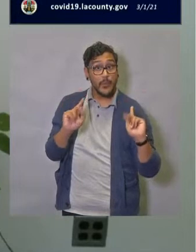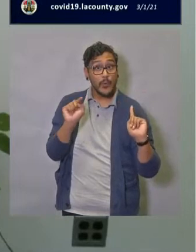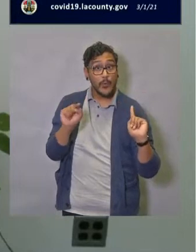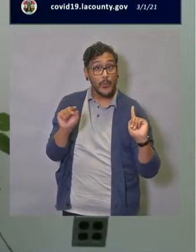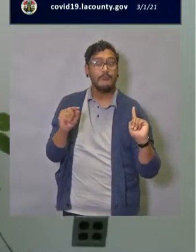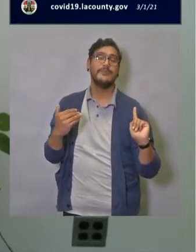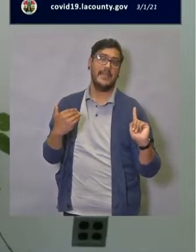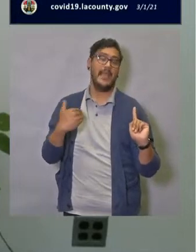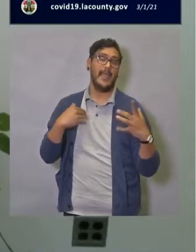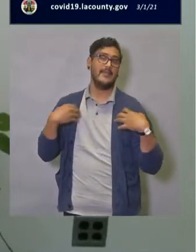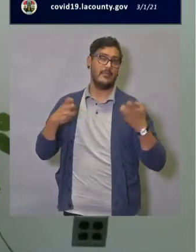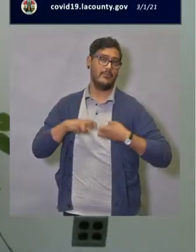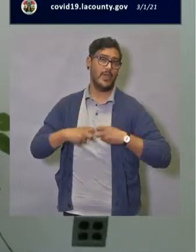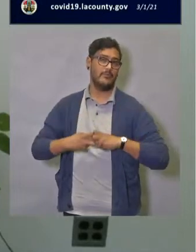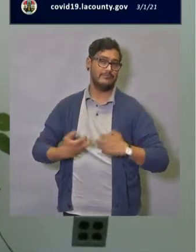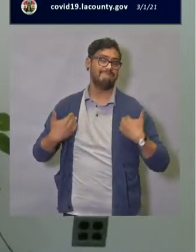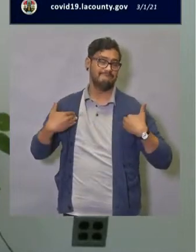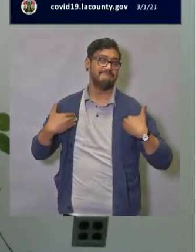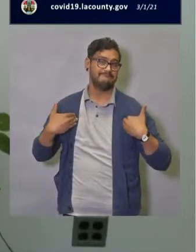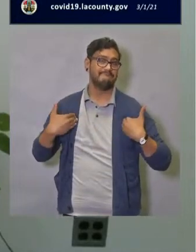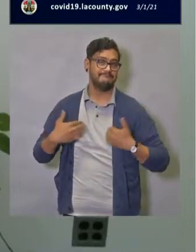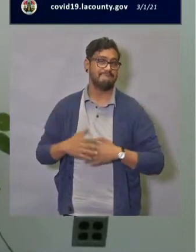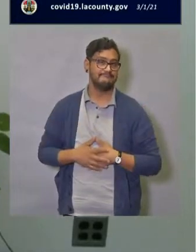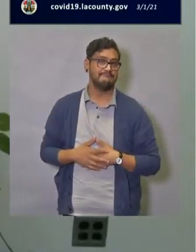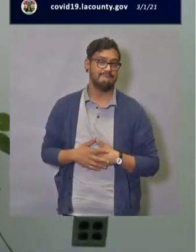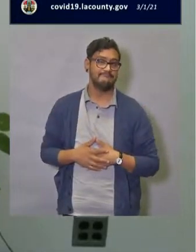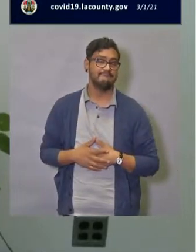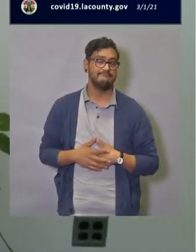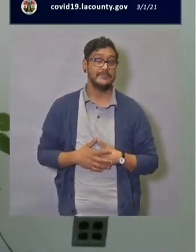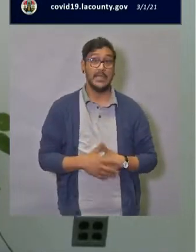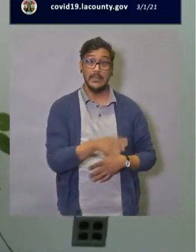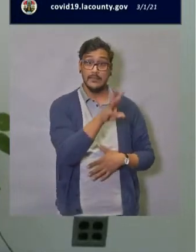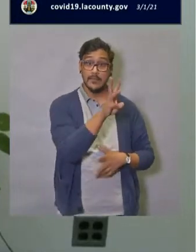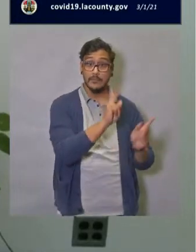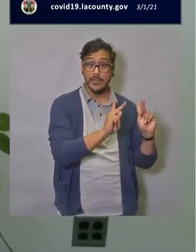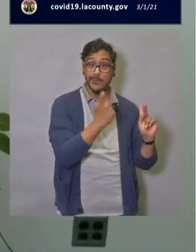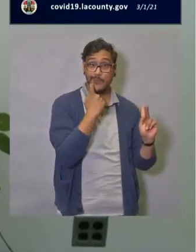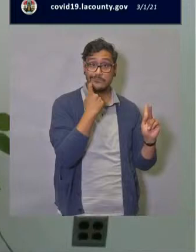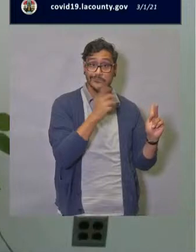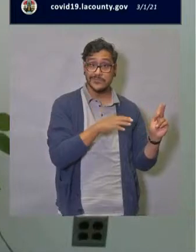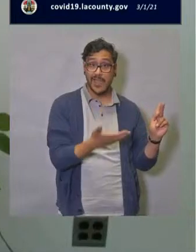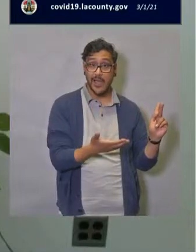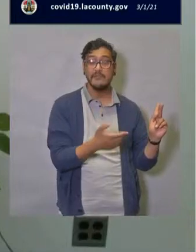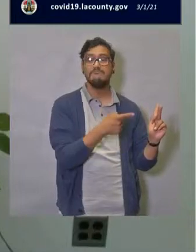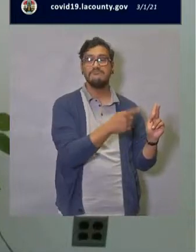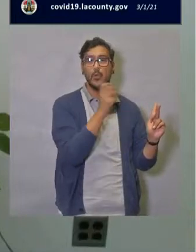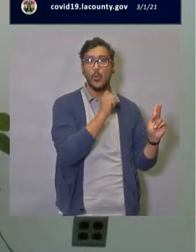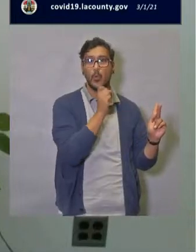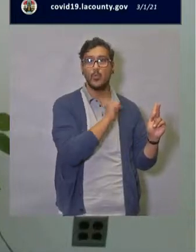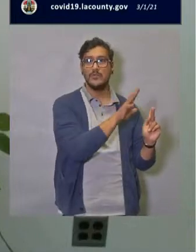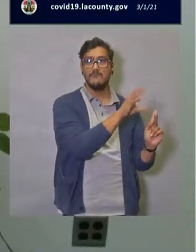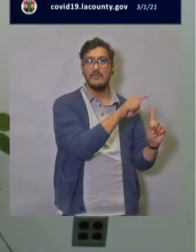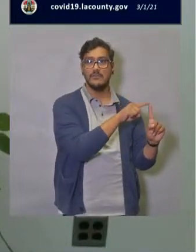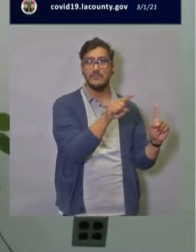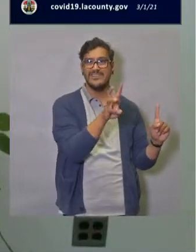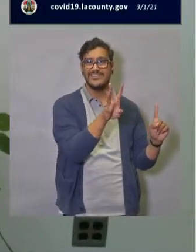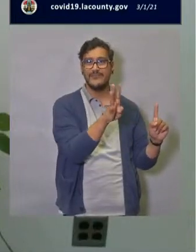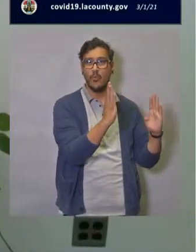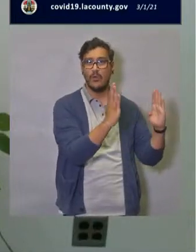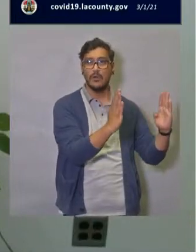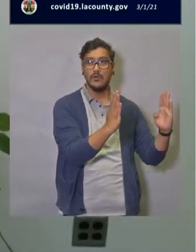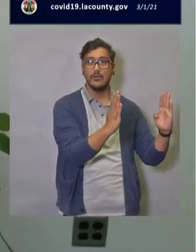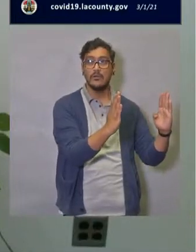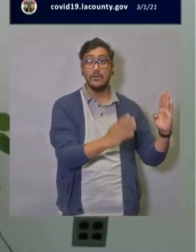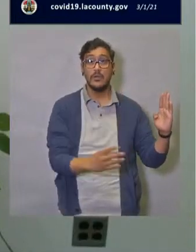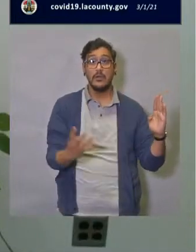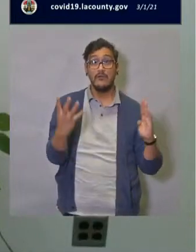had underlying health conditions. 6 people who died are between the ages of 50 and 64, and